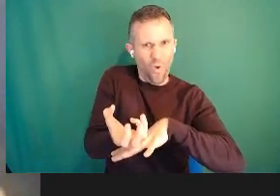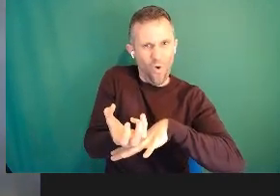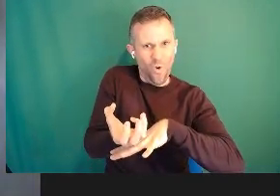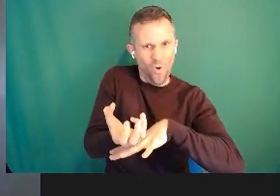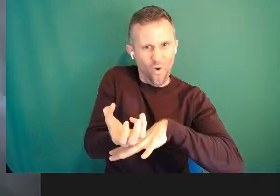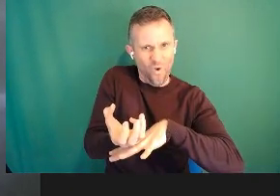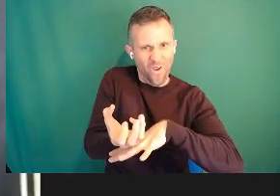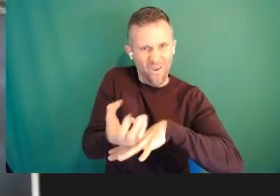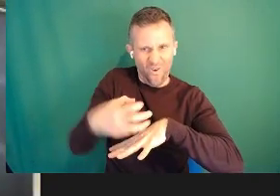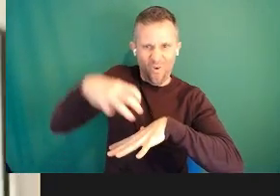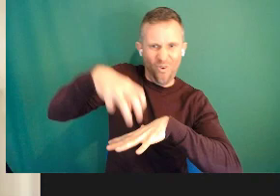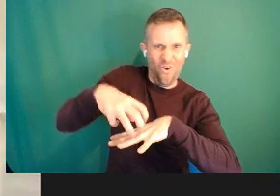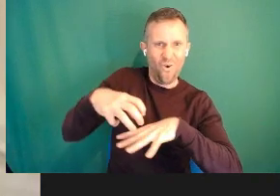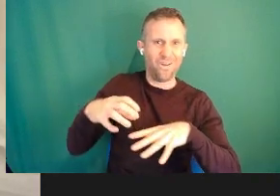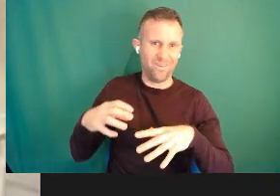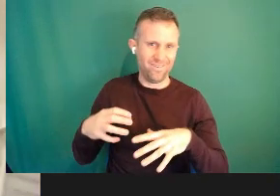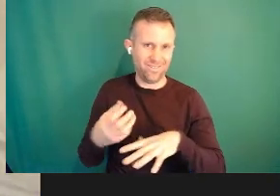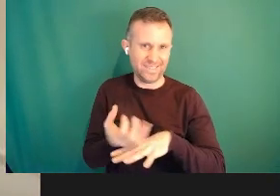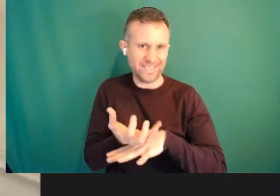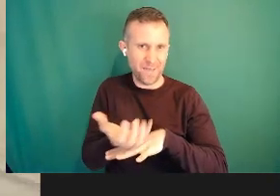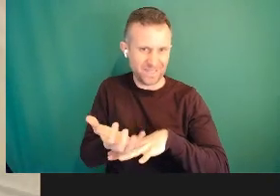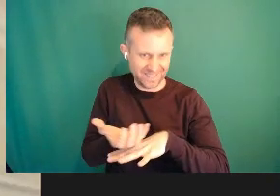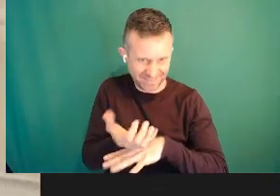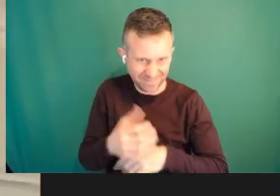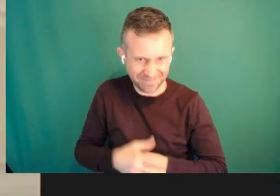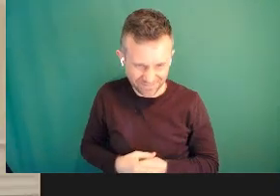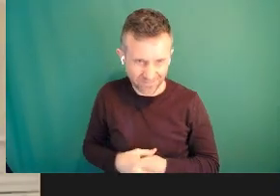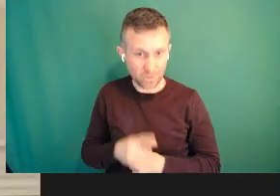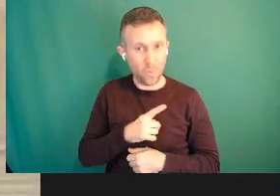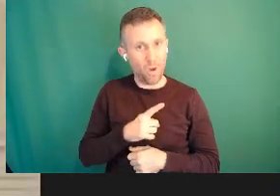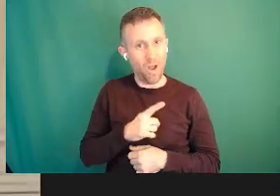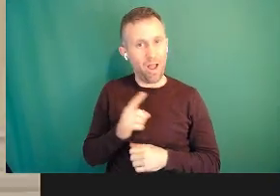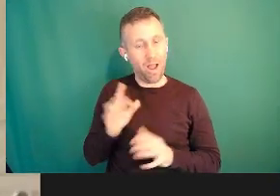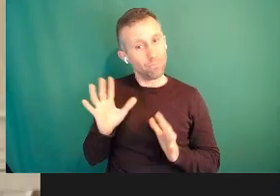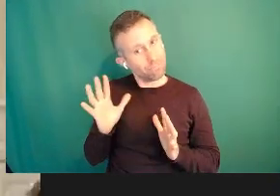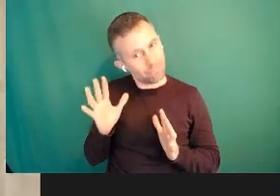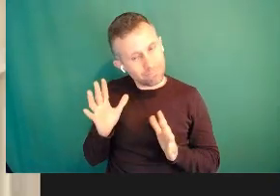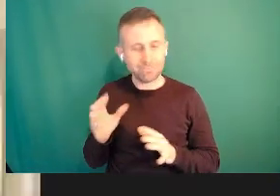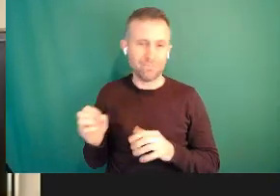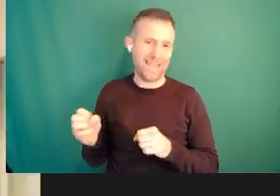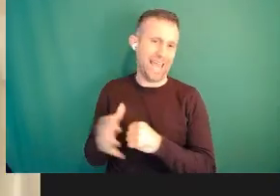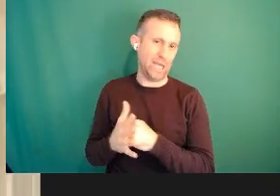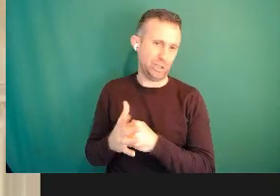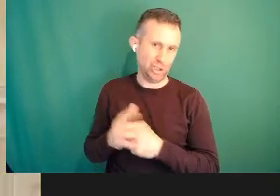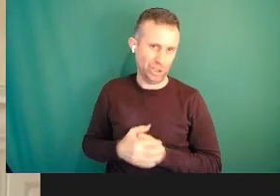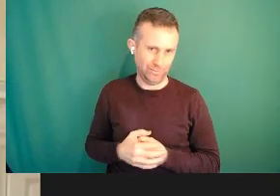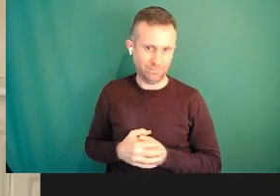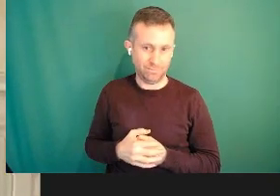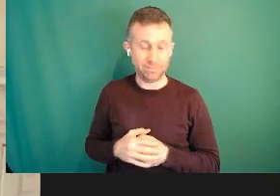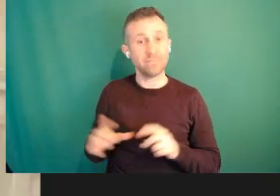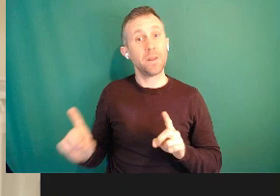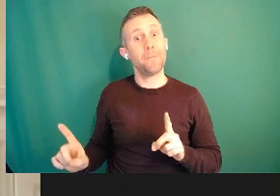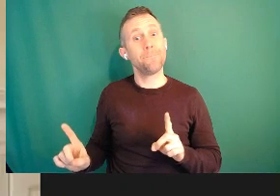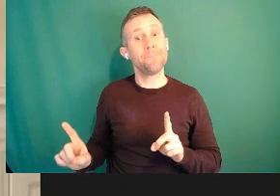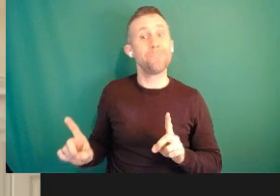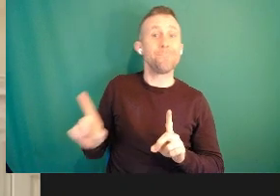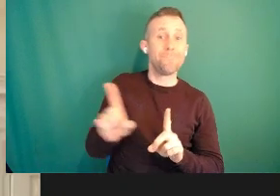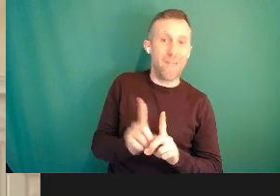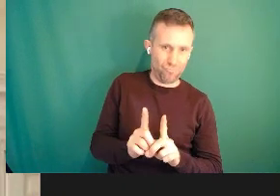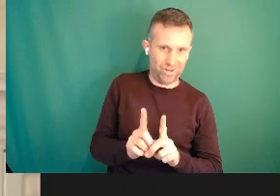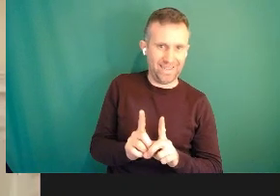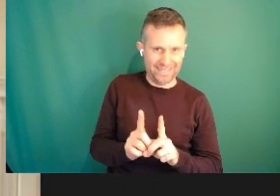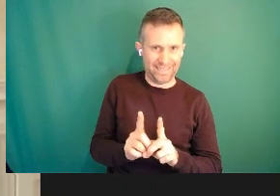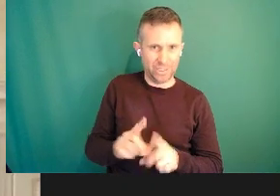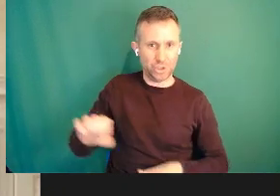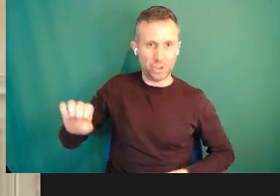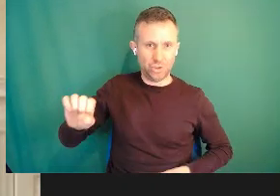her engagement. She married the Duke of Roxburgh. So that's how she went from Mary Crewe Milnes to